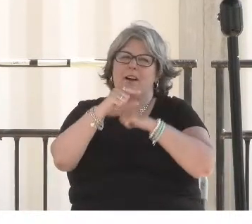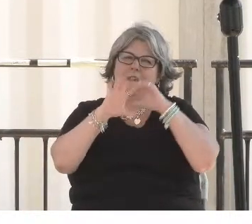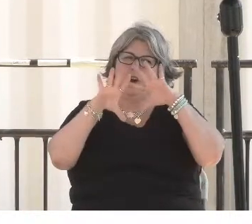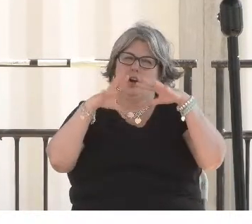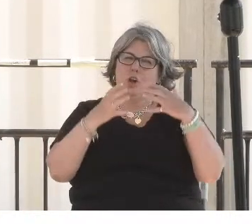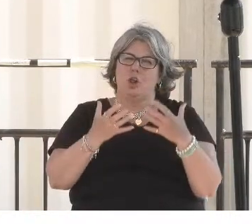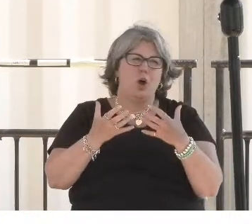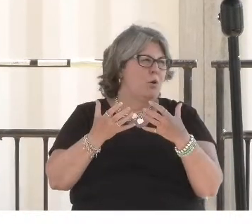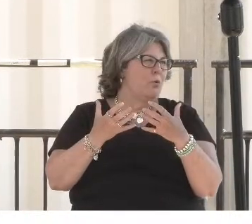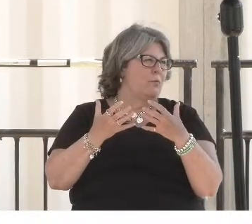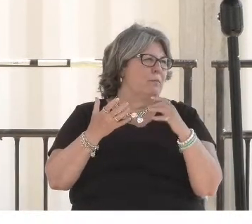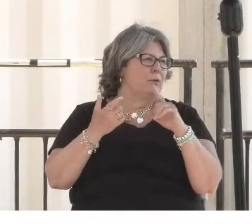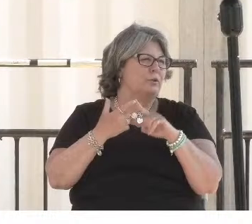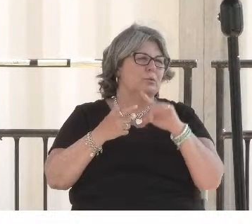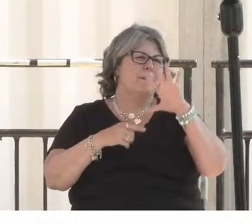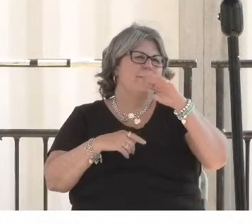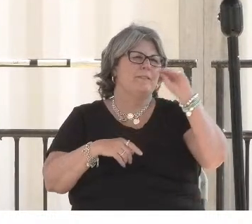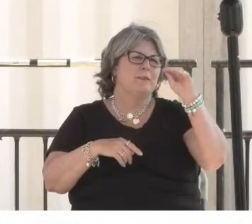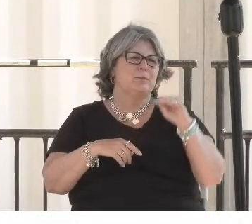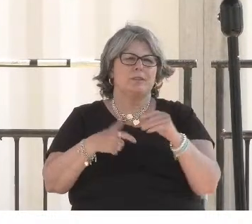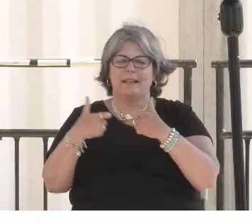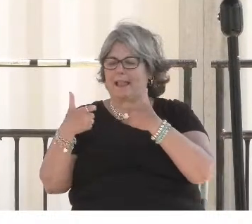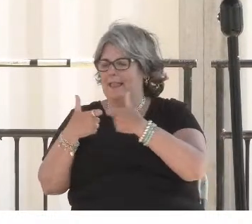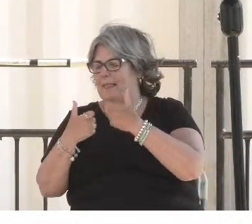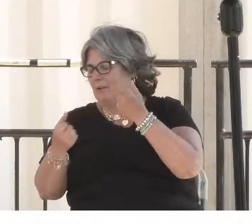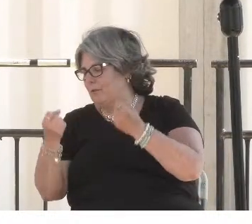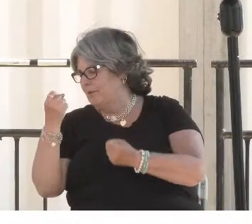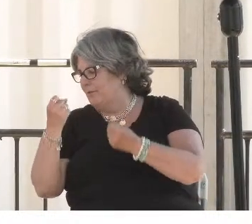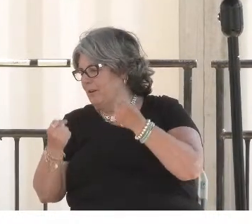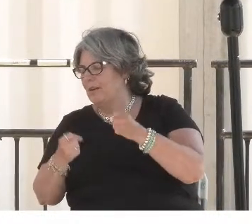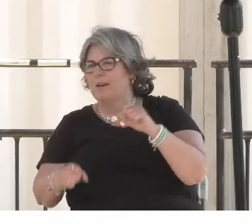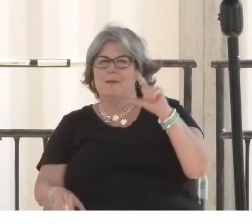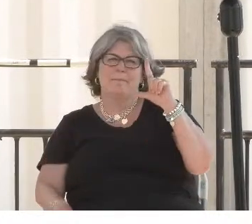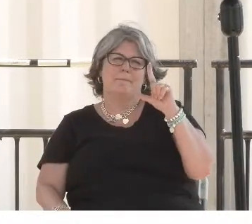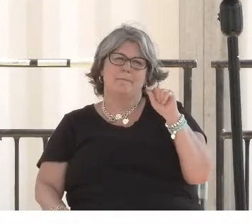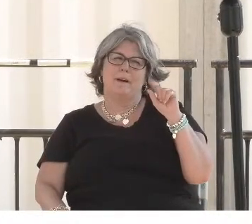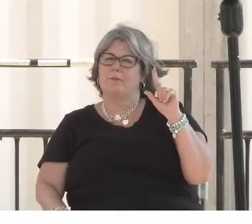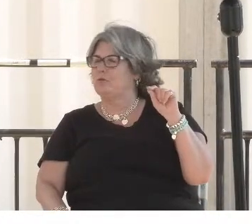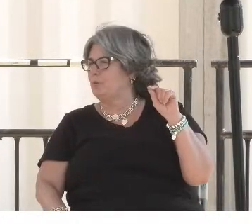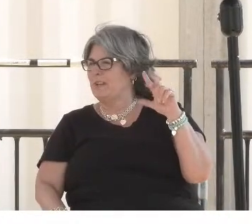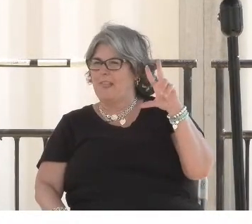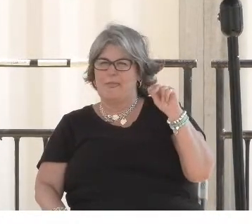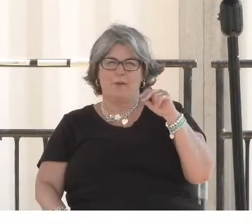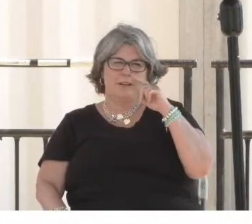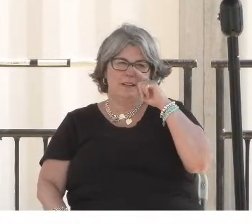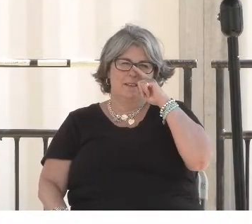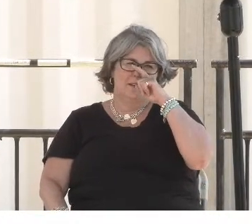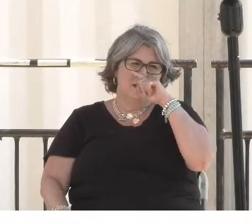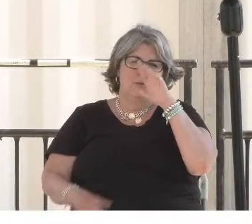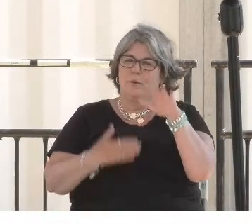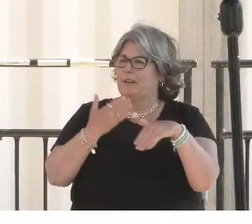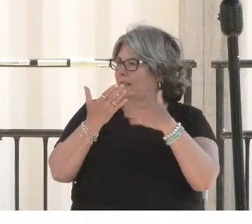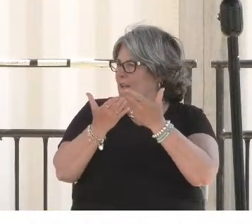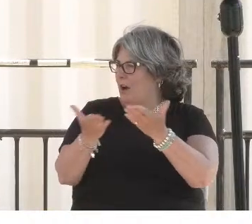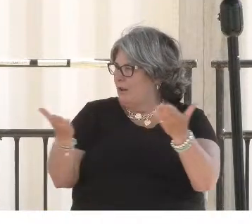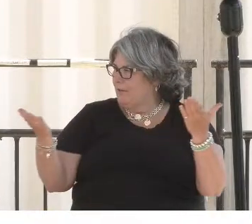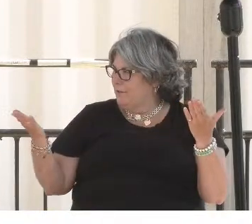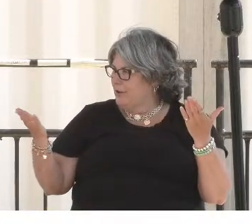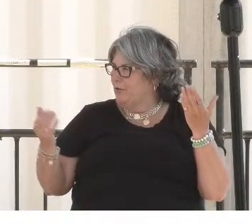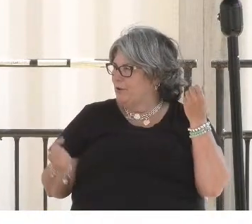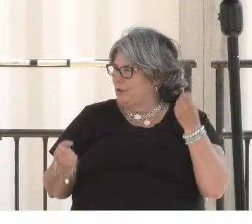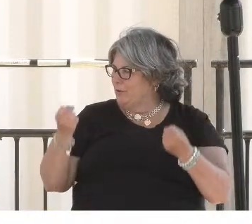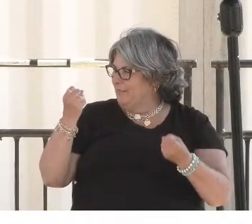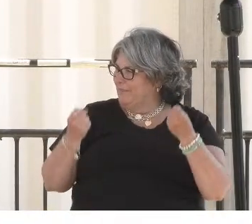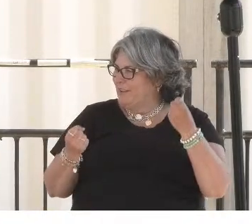be 50% electric vehicles by 2030 timeframe. And we need all of you to be in vehicles to make